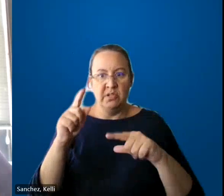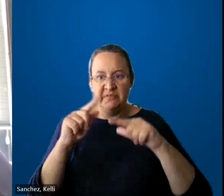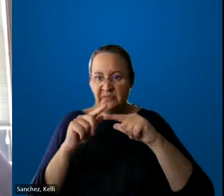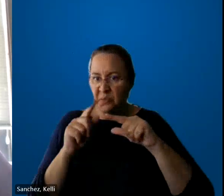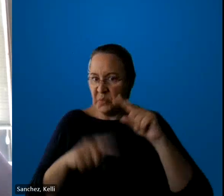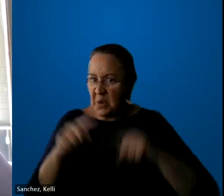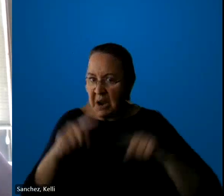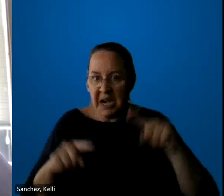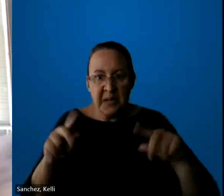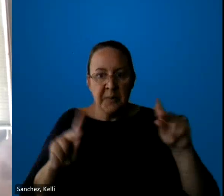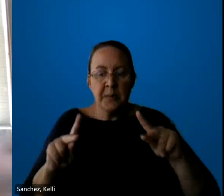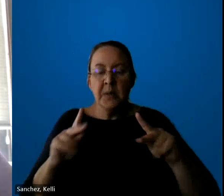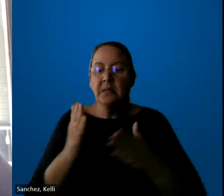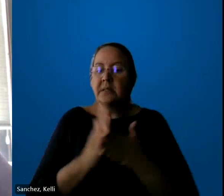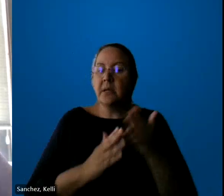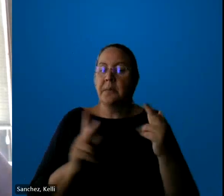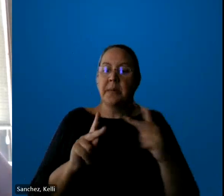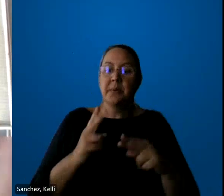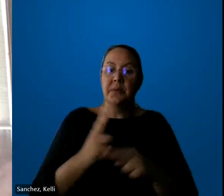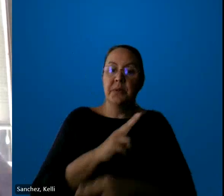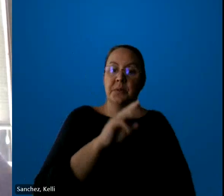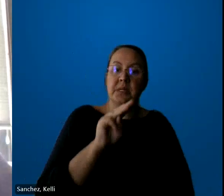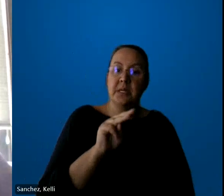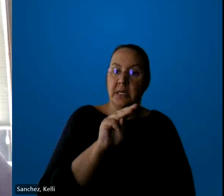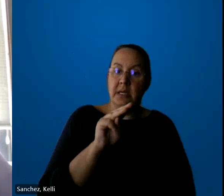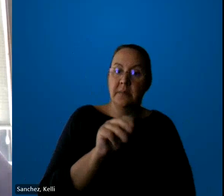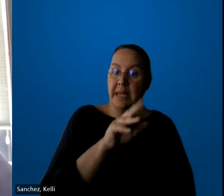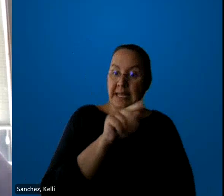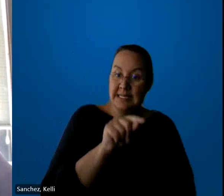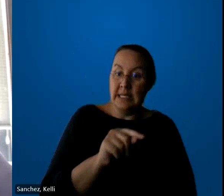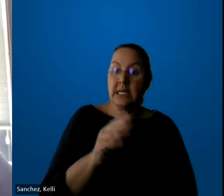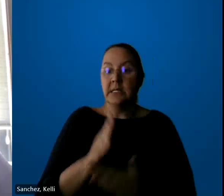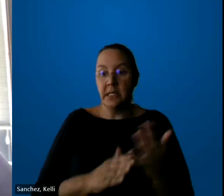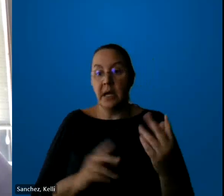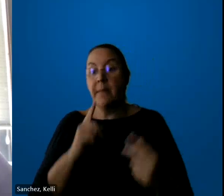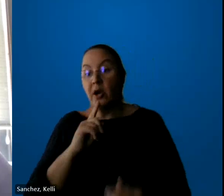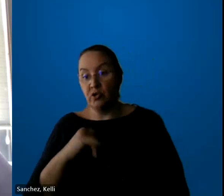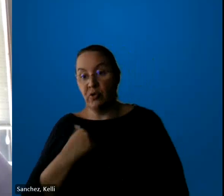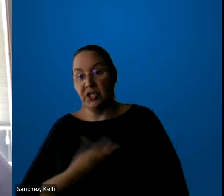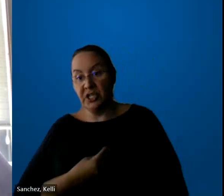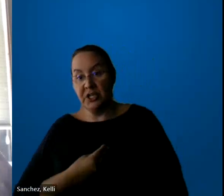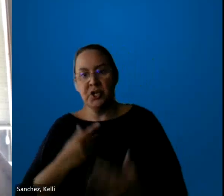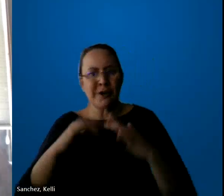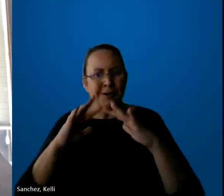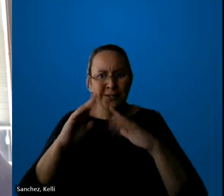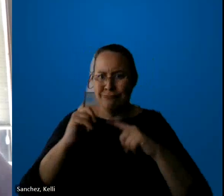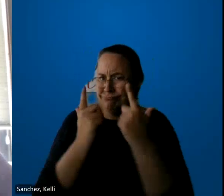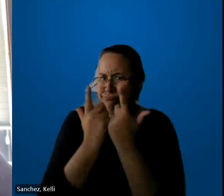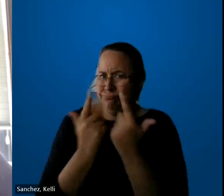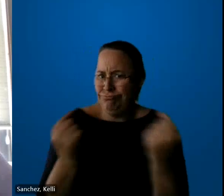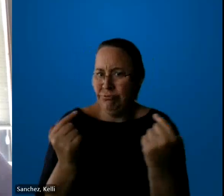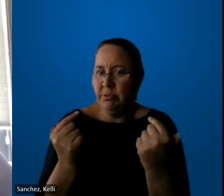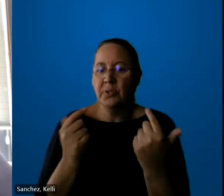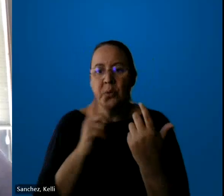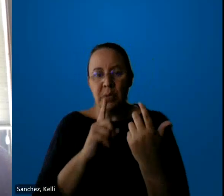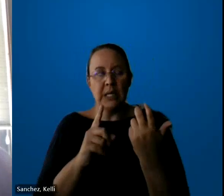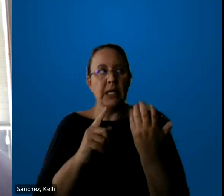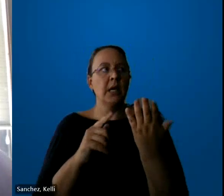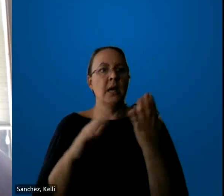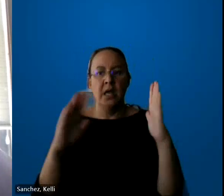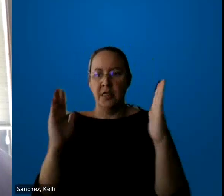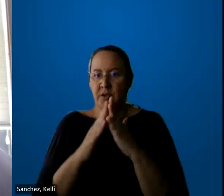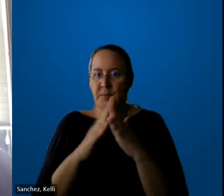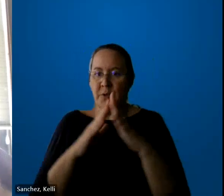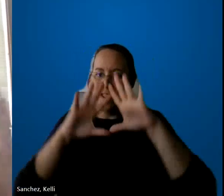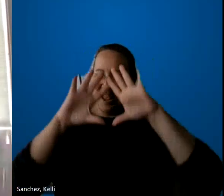there utilize MAT, some people there are transgender. And so it makes it to where the community as a